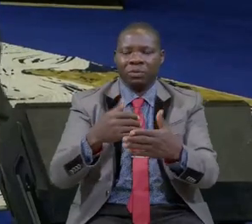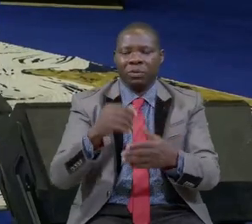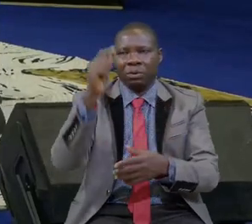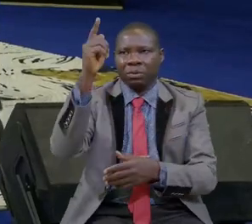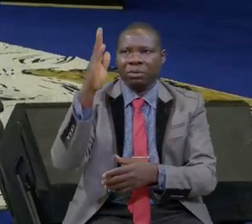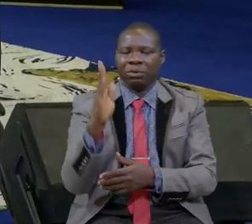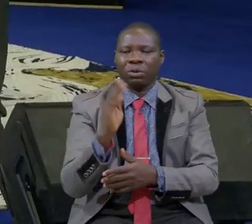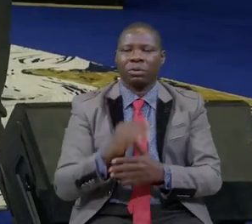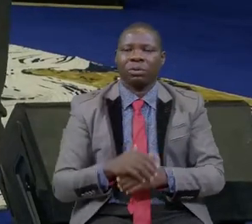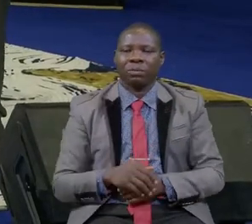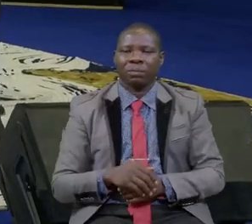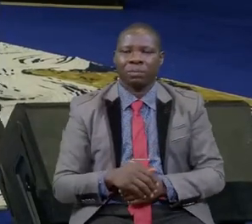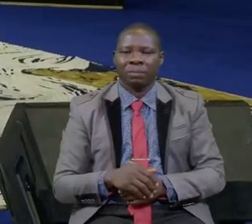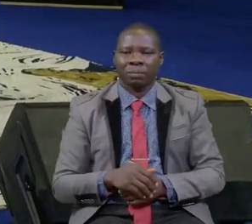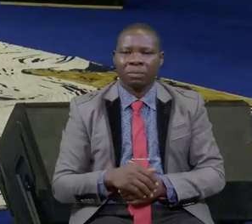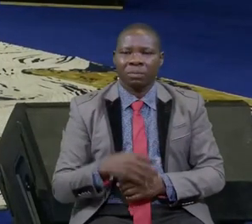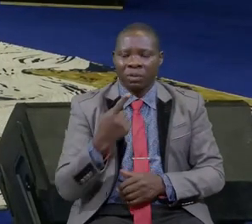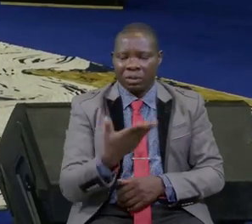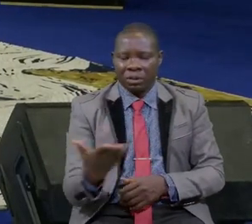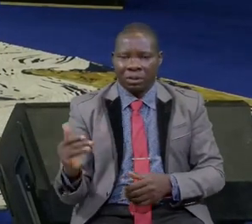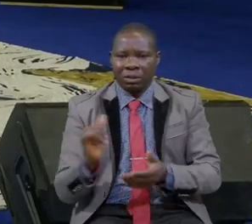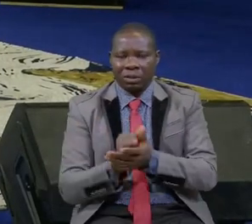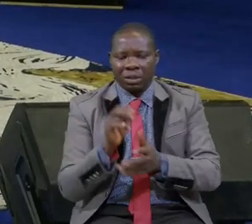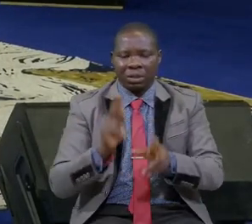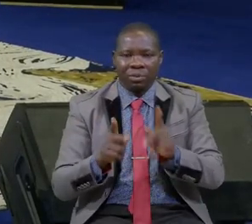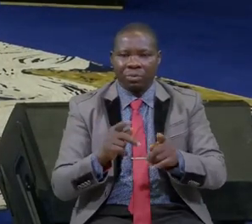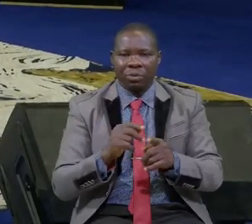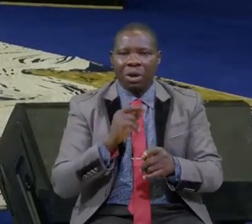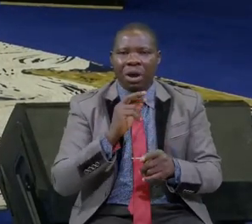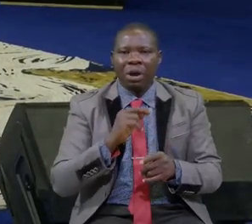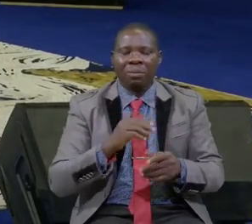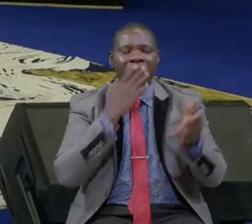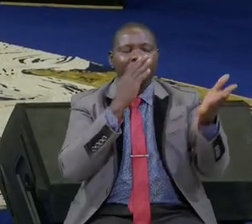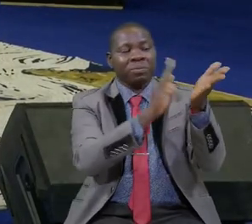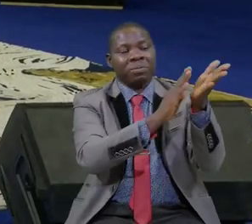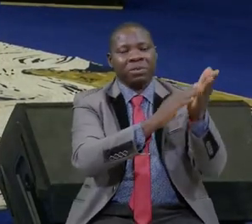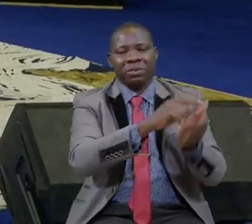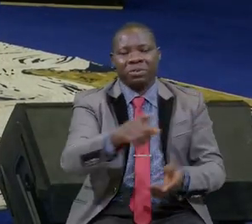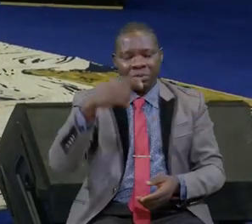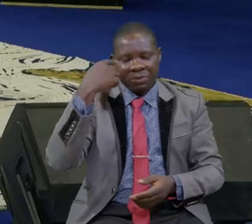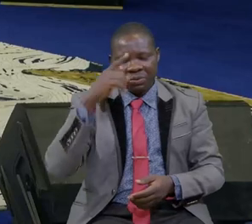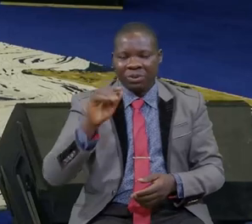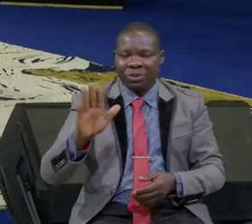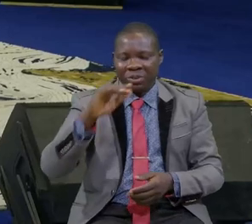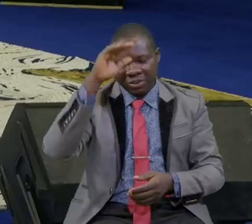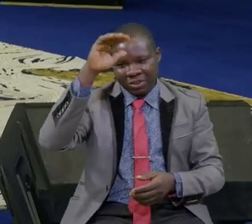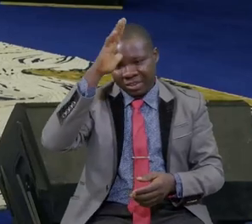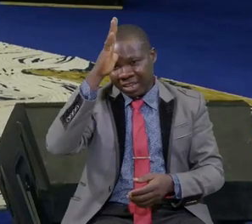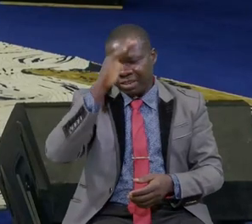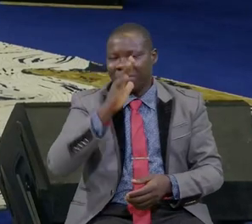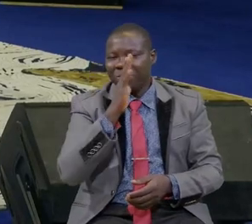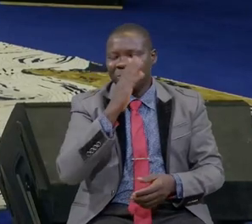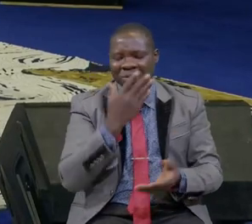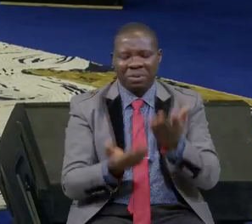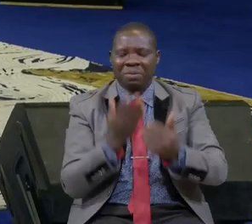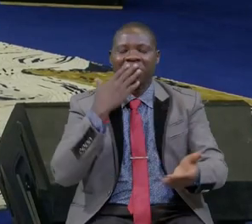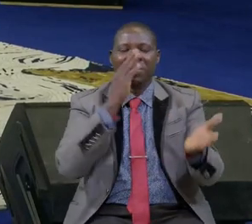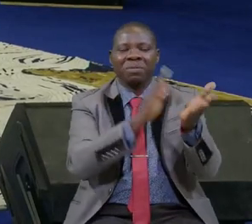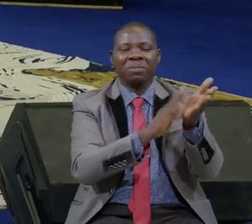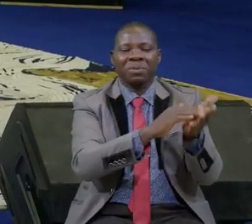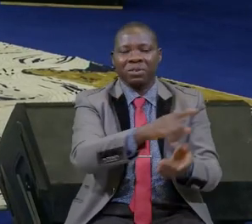of God. The things that people might even praise you for, your daddy, your mommy might praise you for, you are